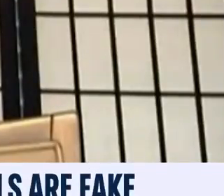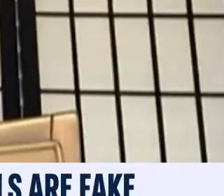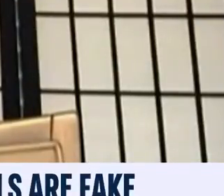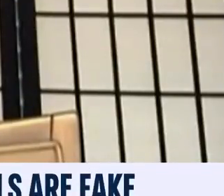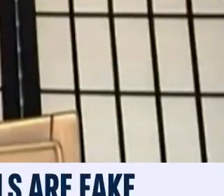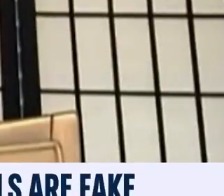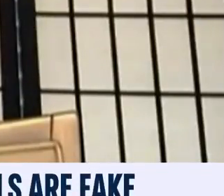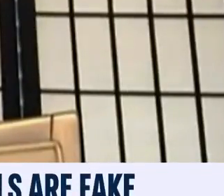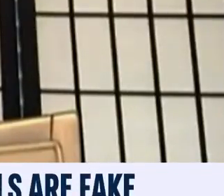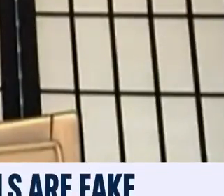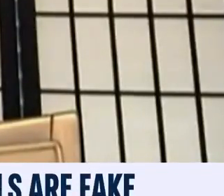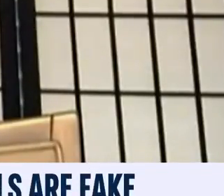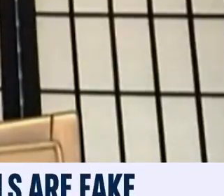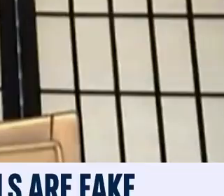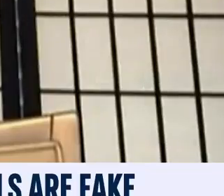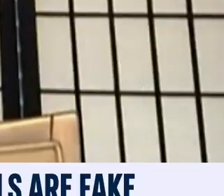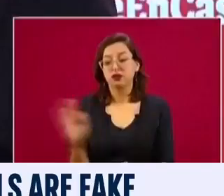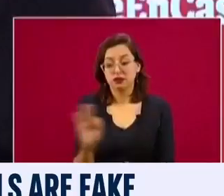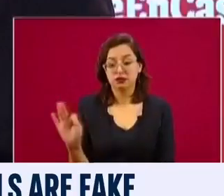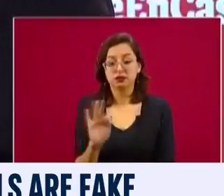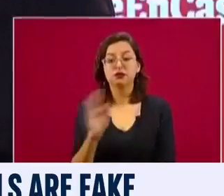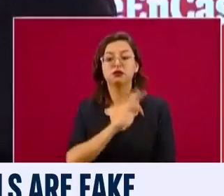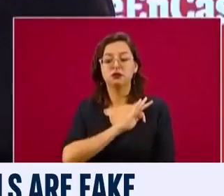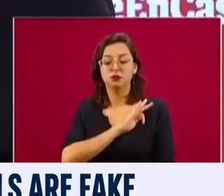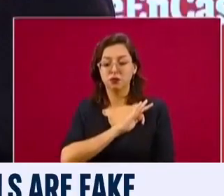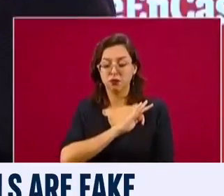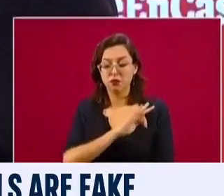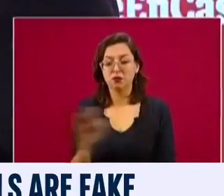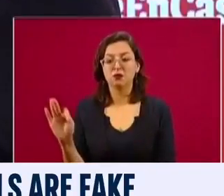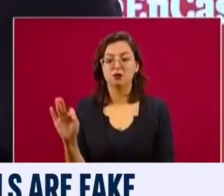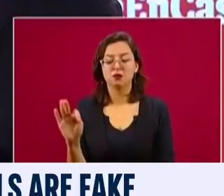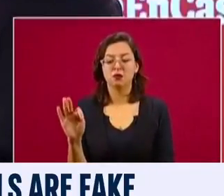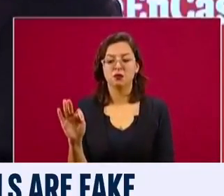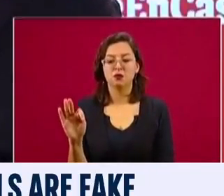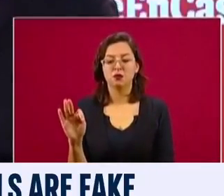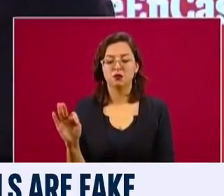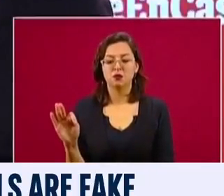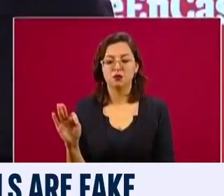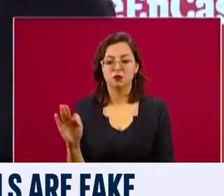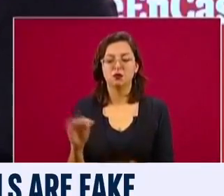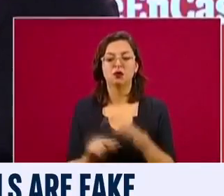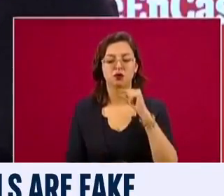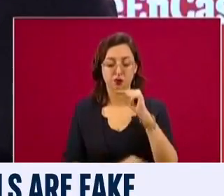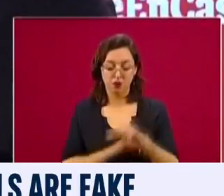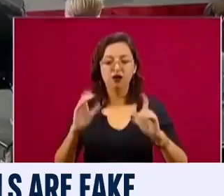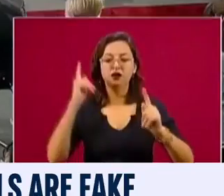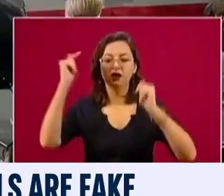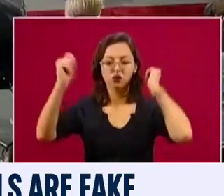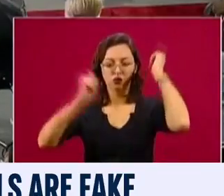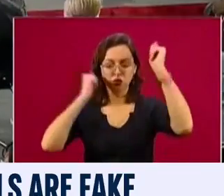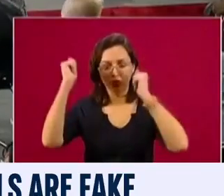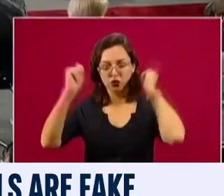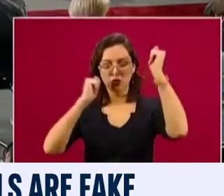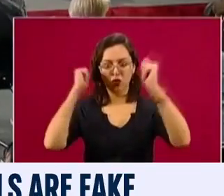everything. He's clipped the wings of several of his female cabinet ministers. And as far as the